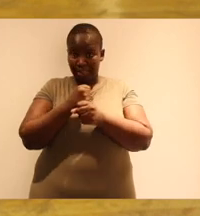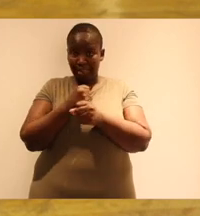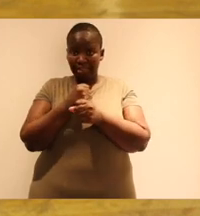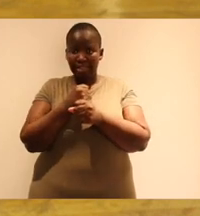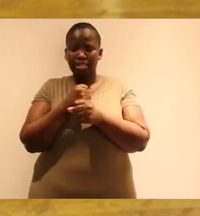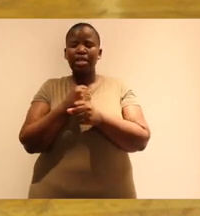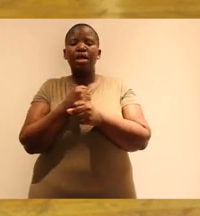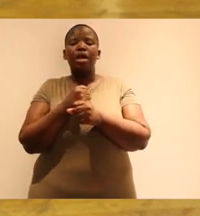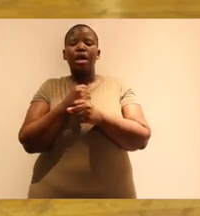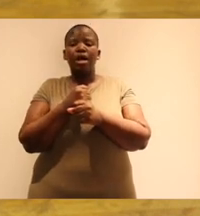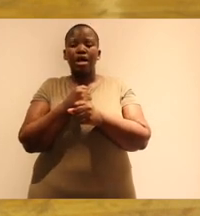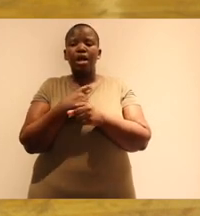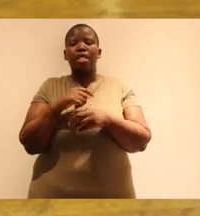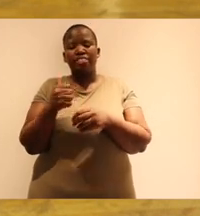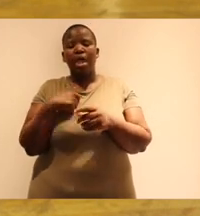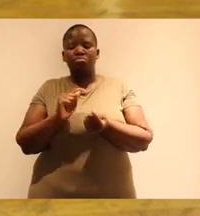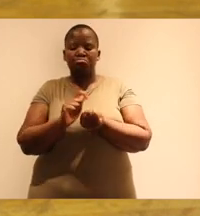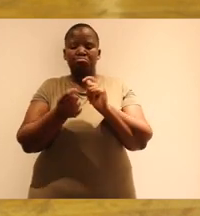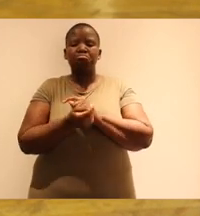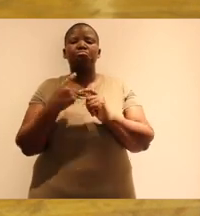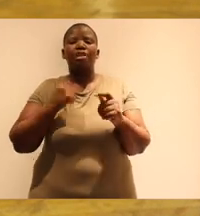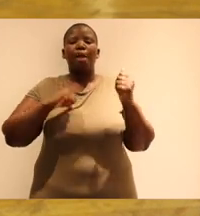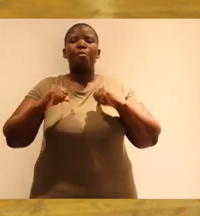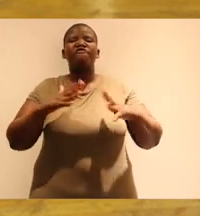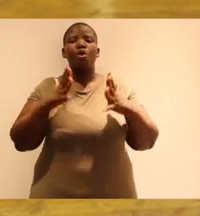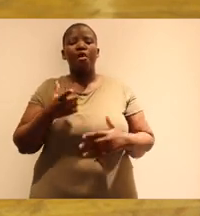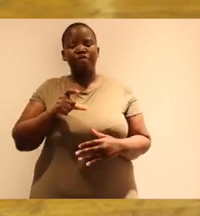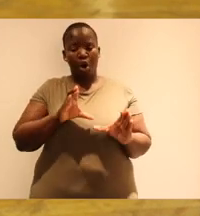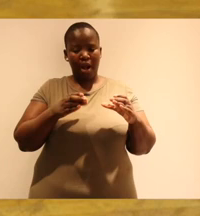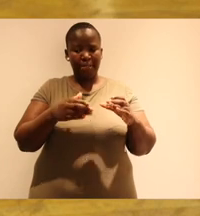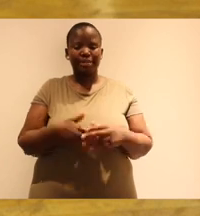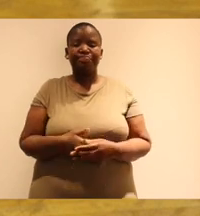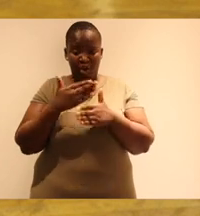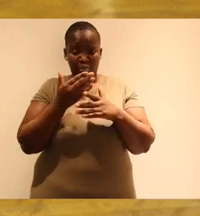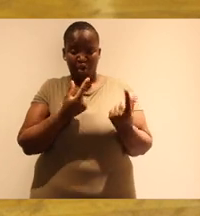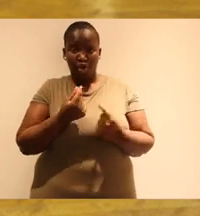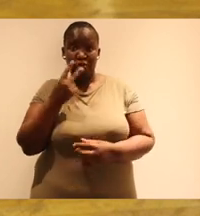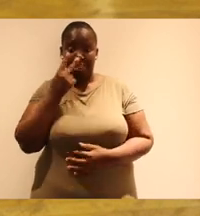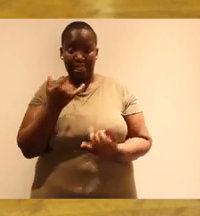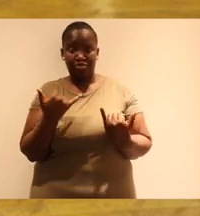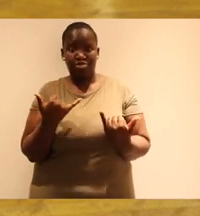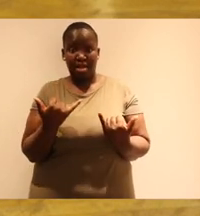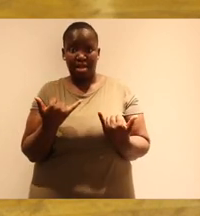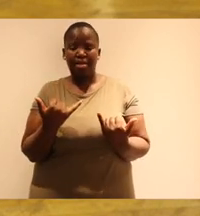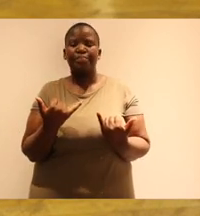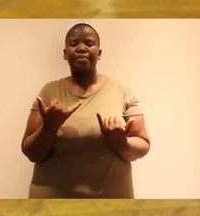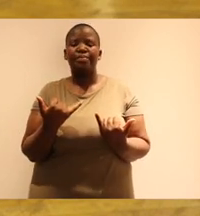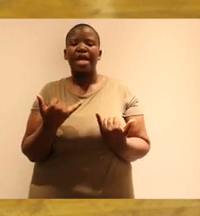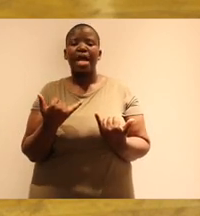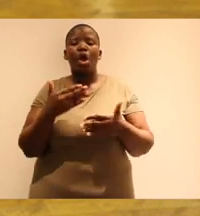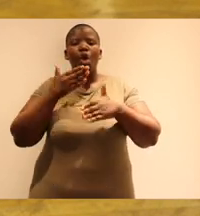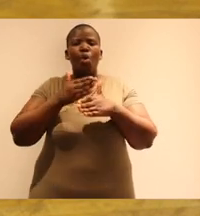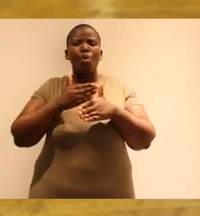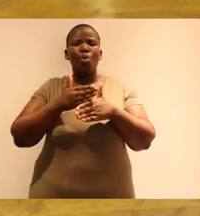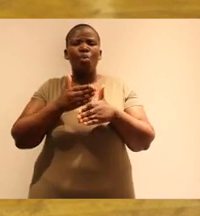I got to be a performer for the company. The work that you're going to be seeing today is the work that